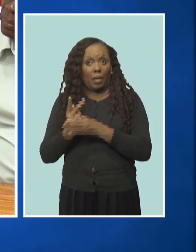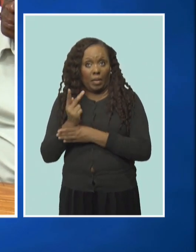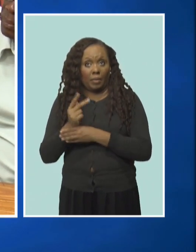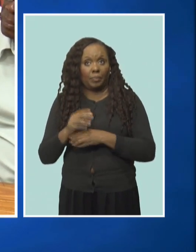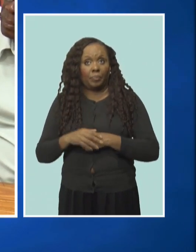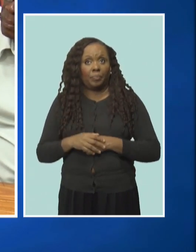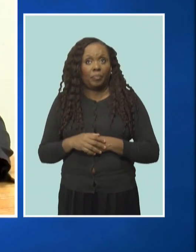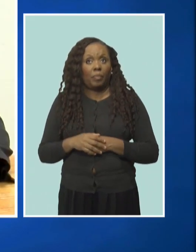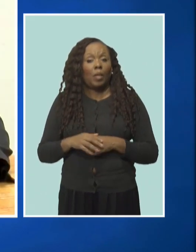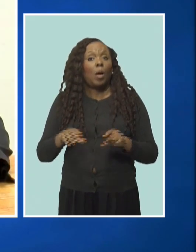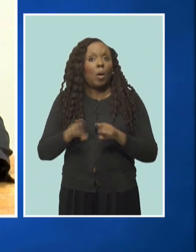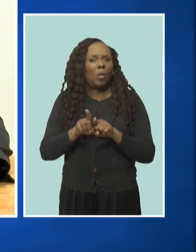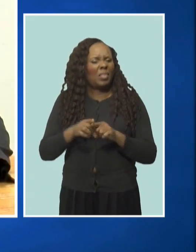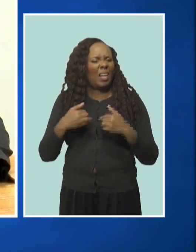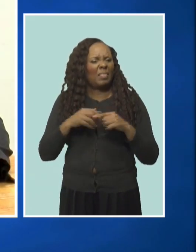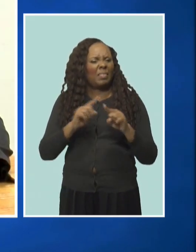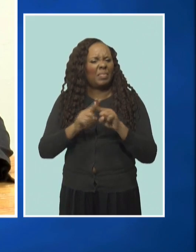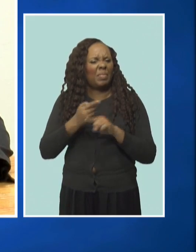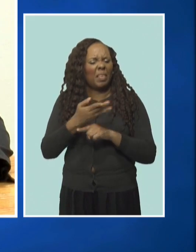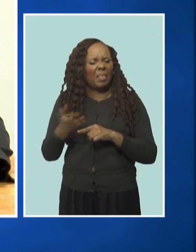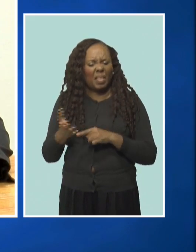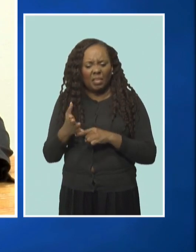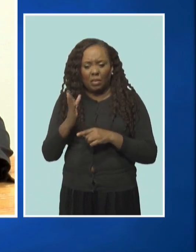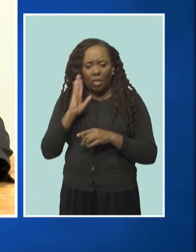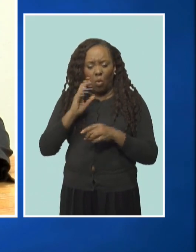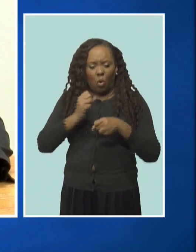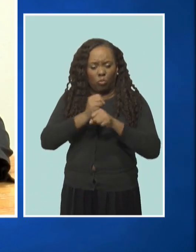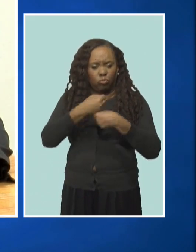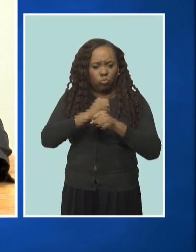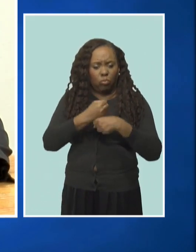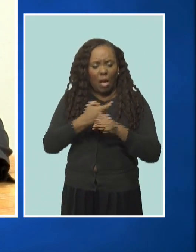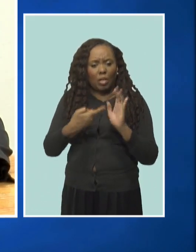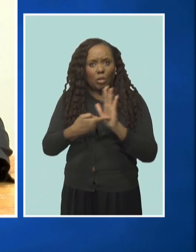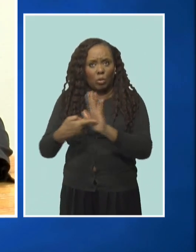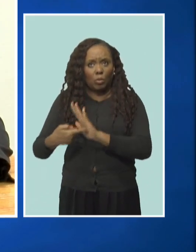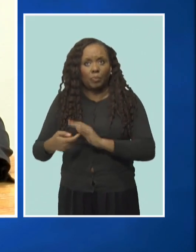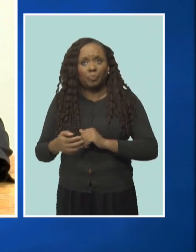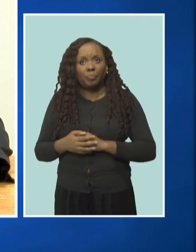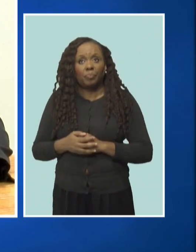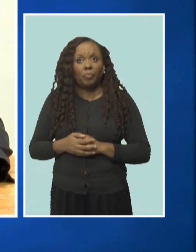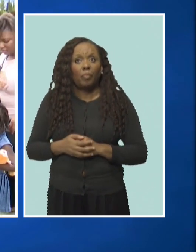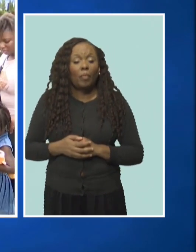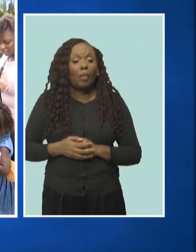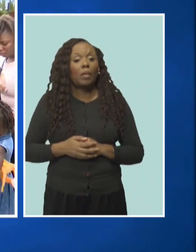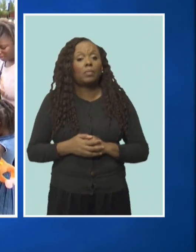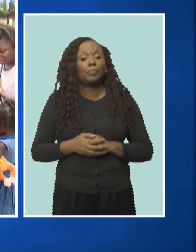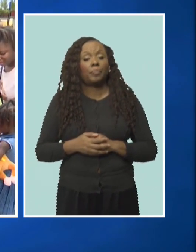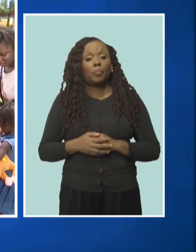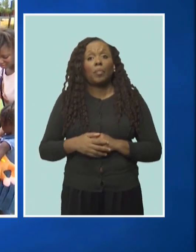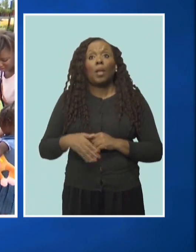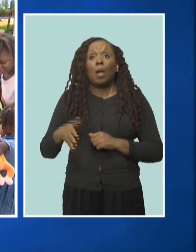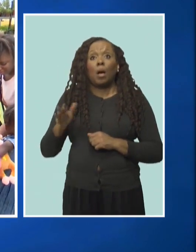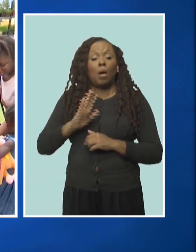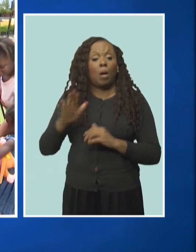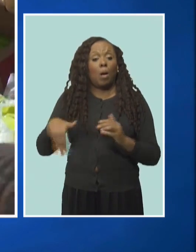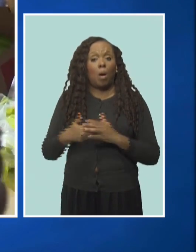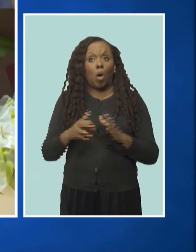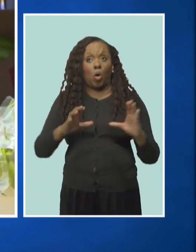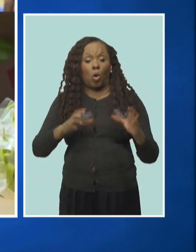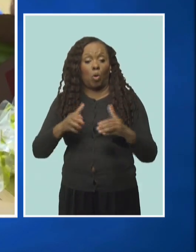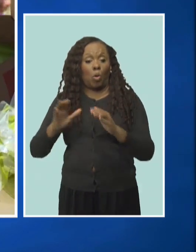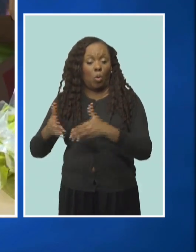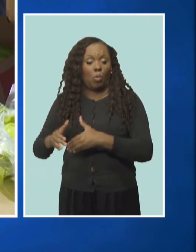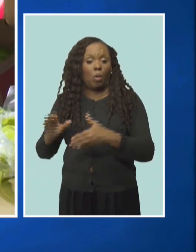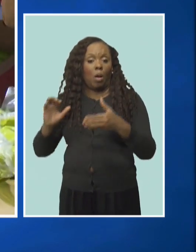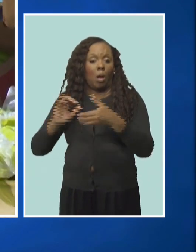called cucuy. President of the Barbados Agricultural Society, Henderson Williams, notes all commodity groups of the